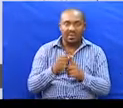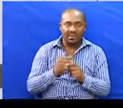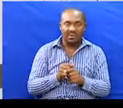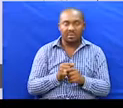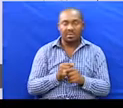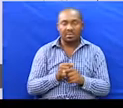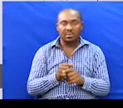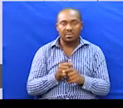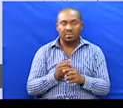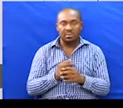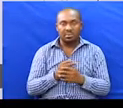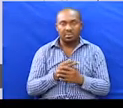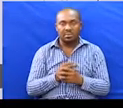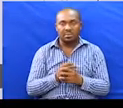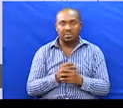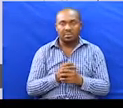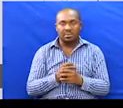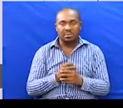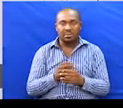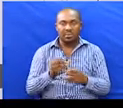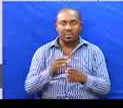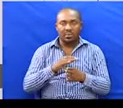terms used in biology.